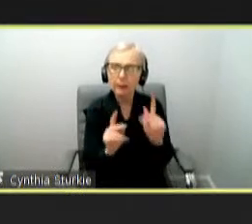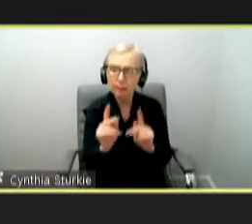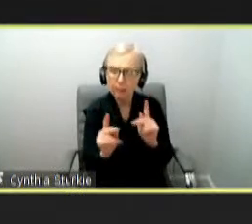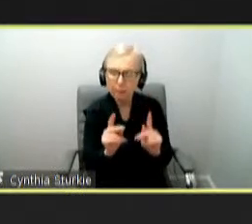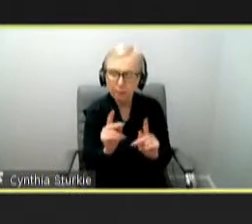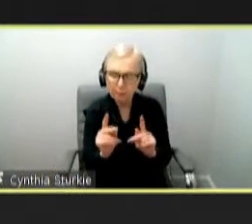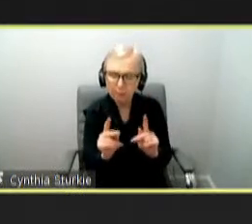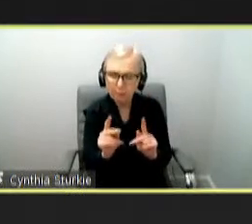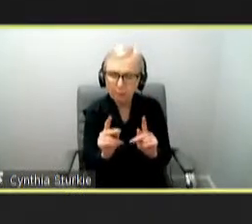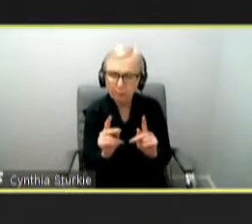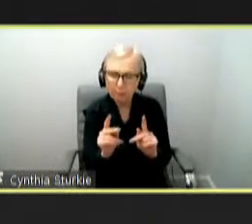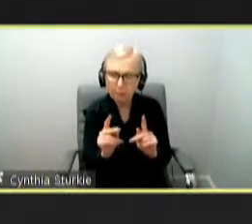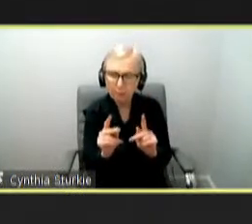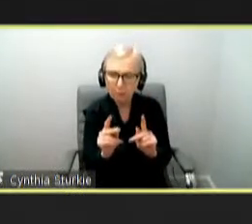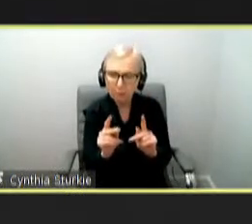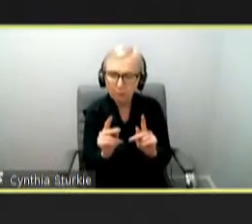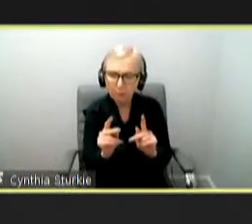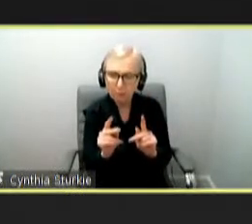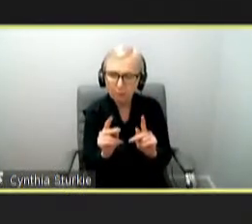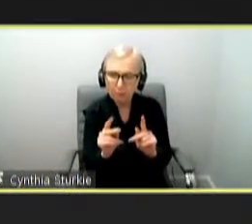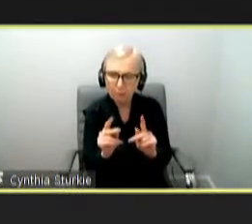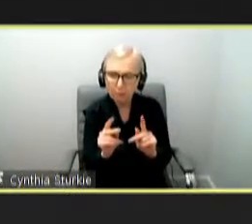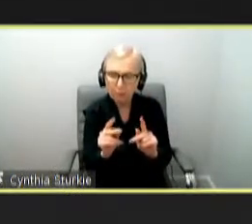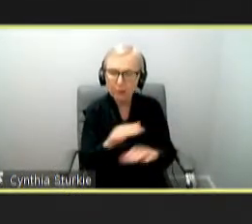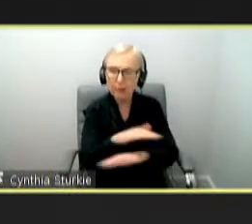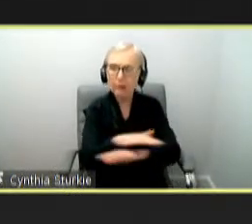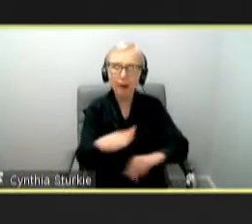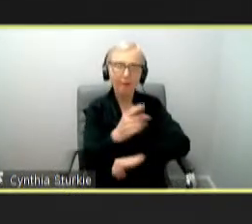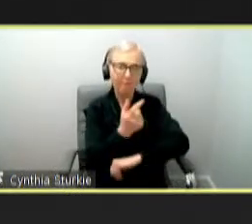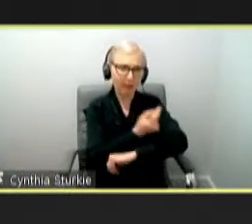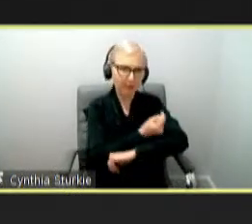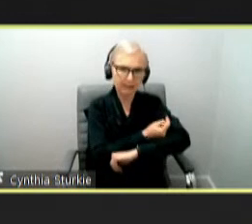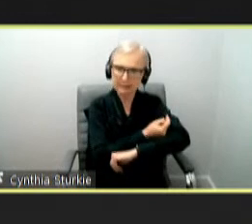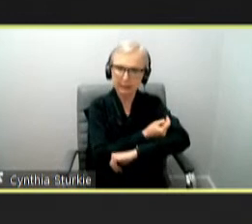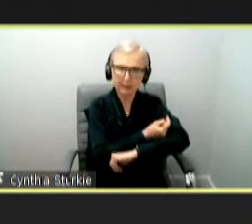death was unvaccinated.